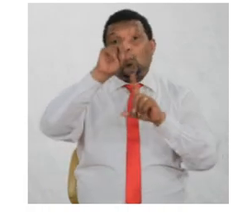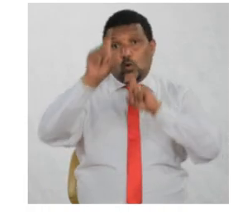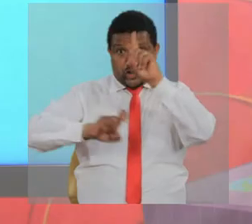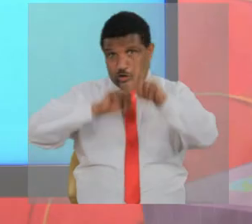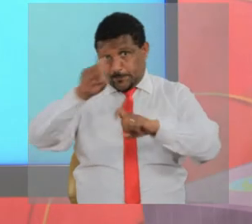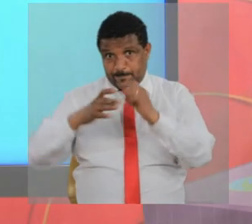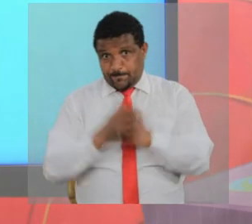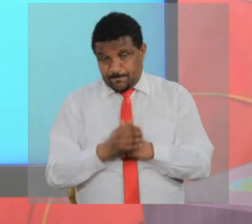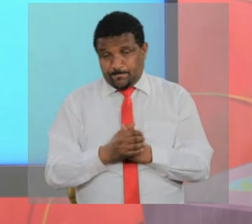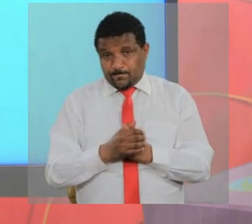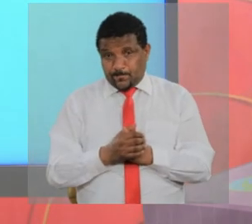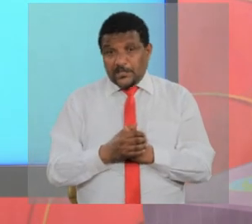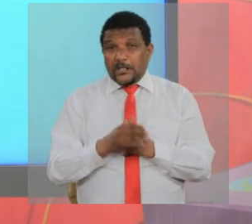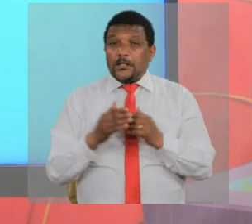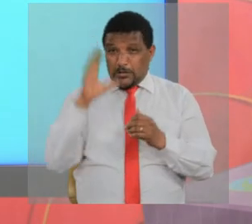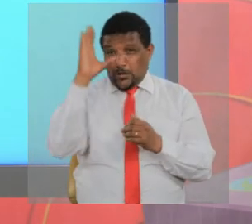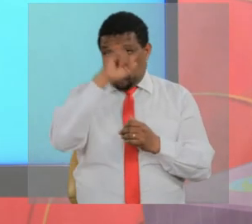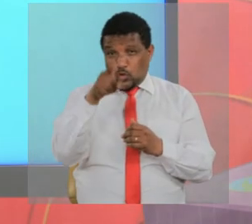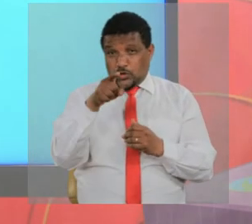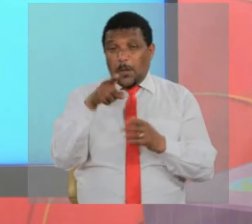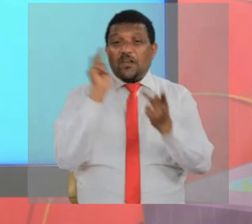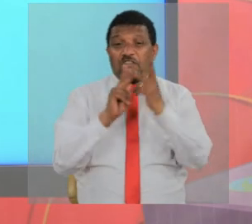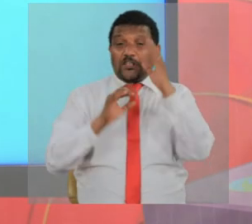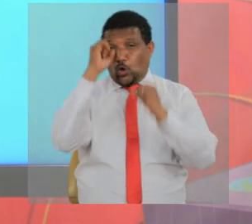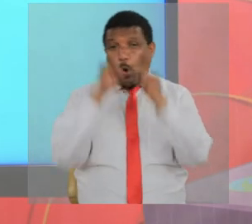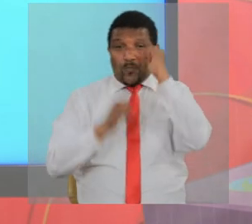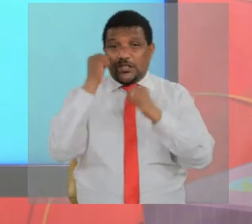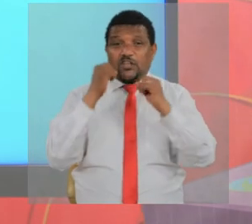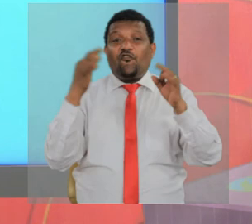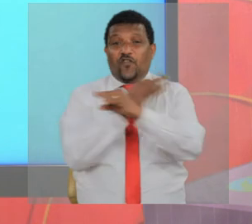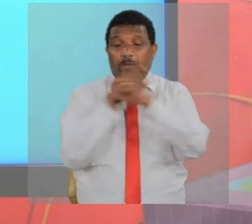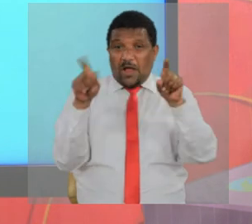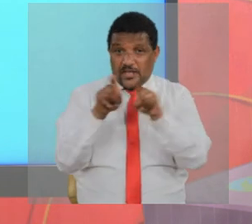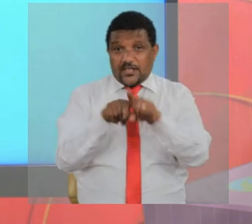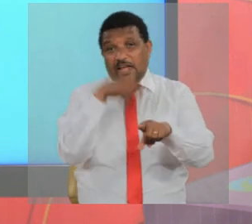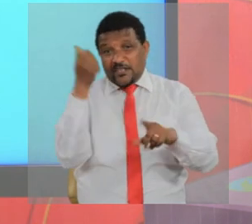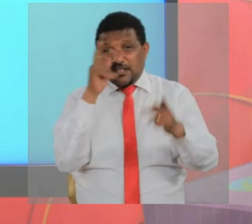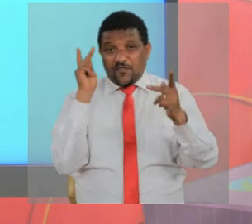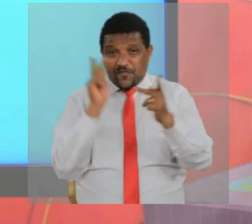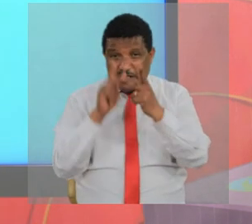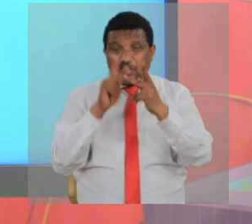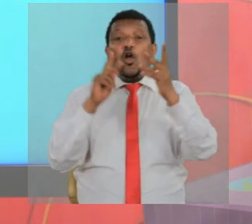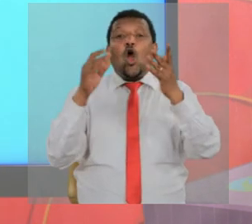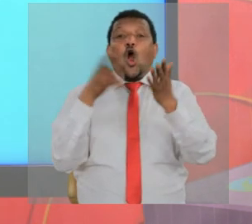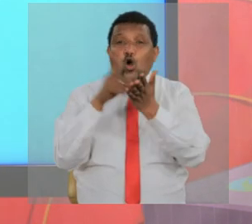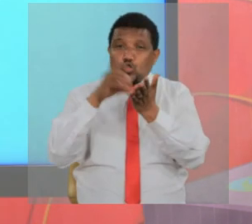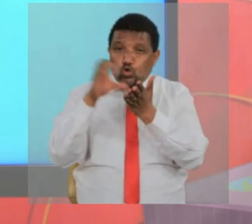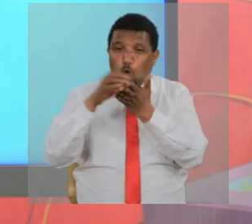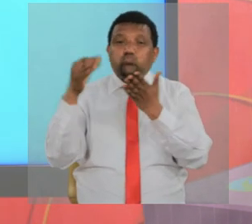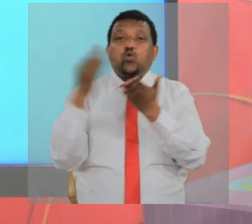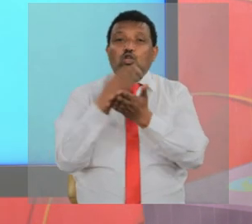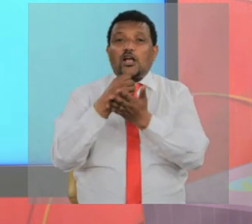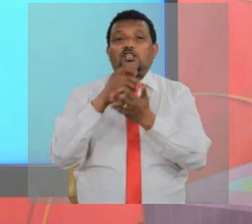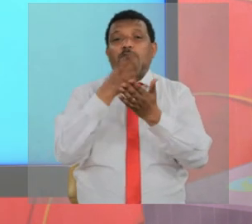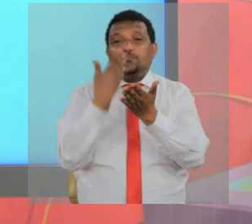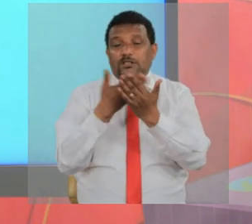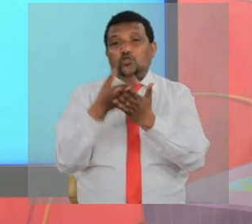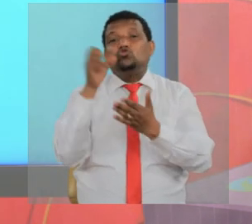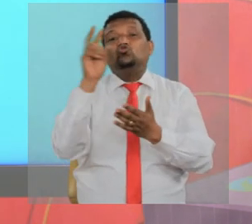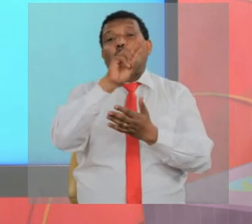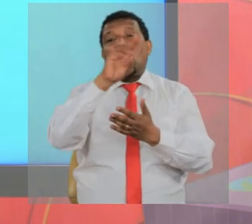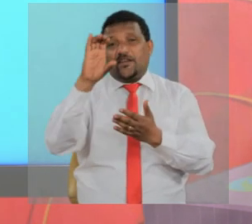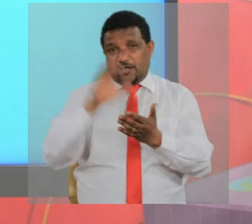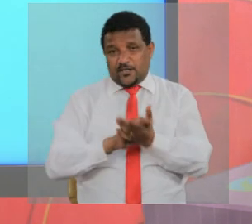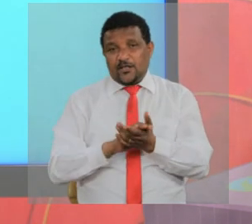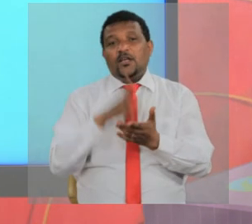question. Suppose a perfectly competitive firm has an average fixed cost of production of BR 200